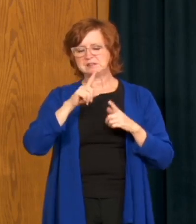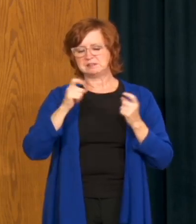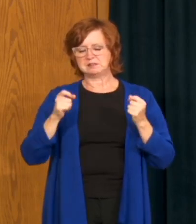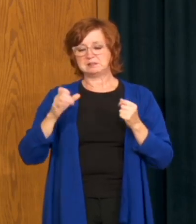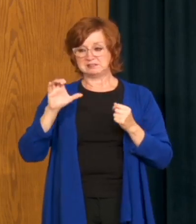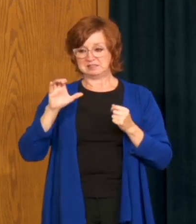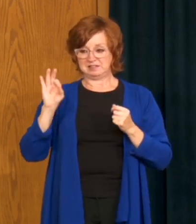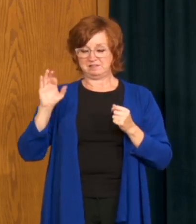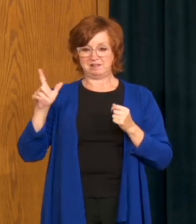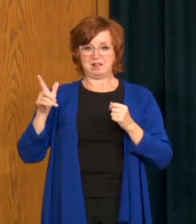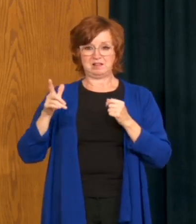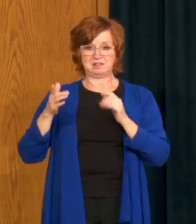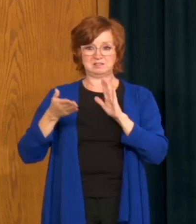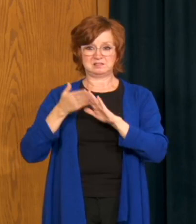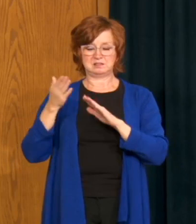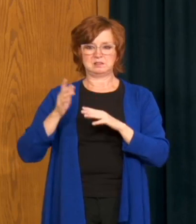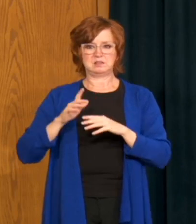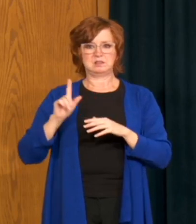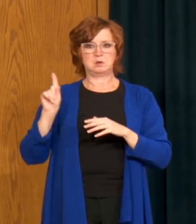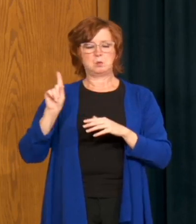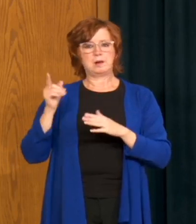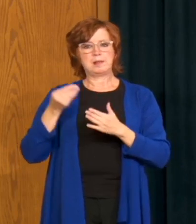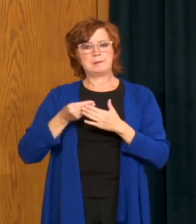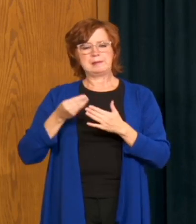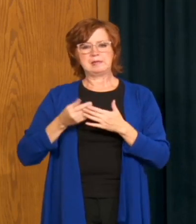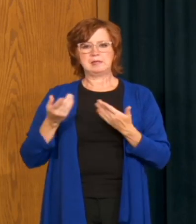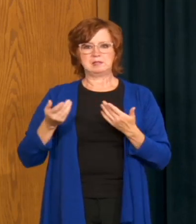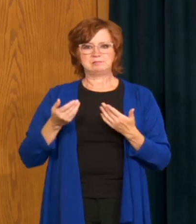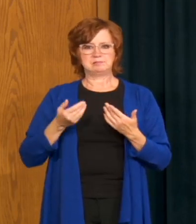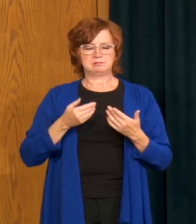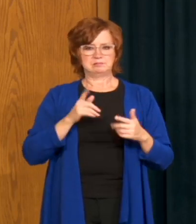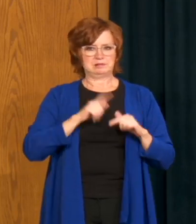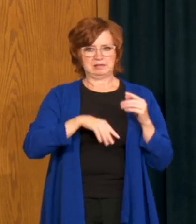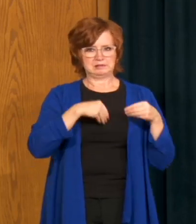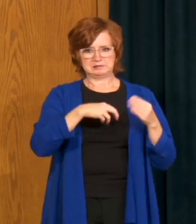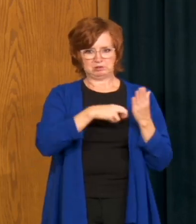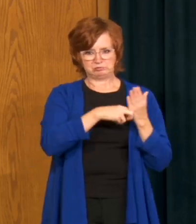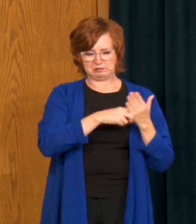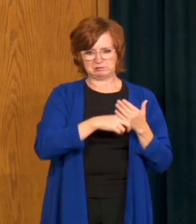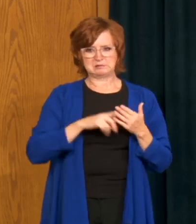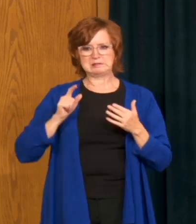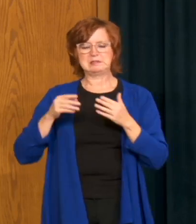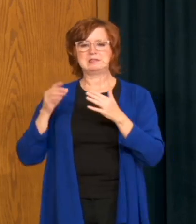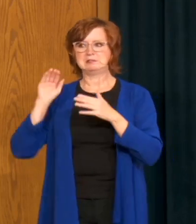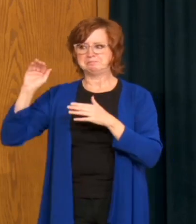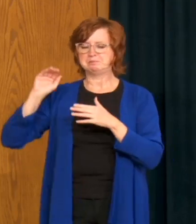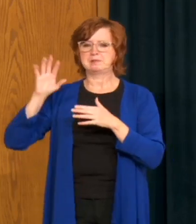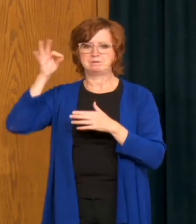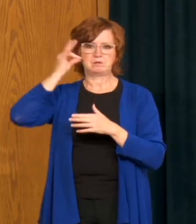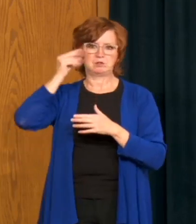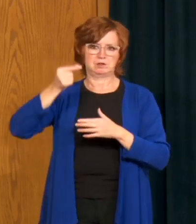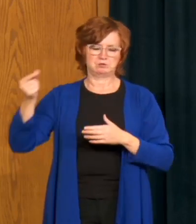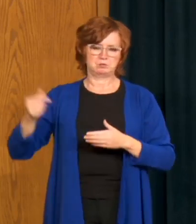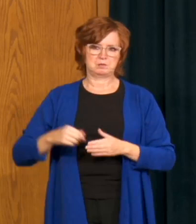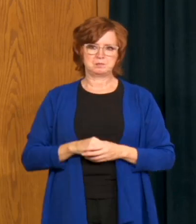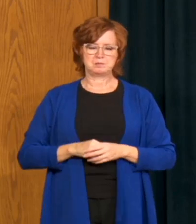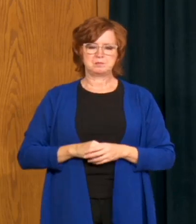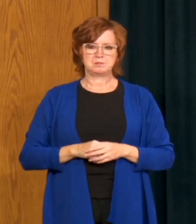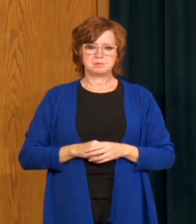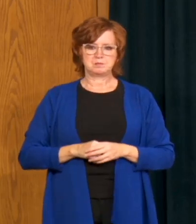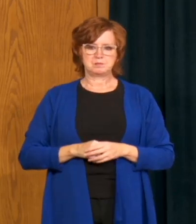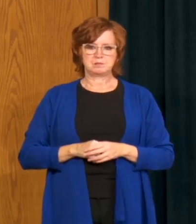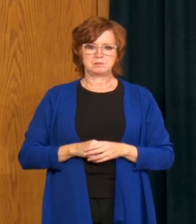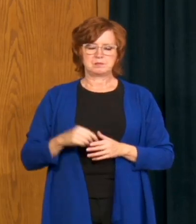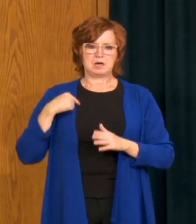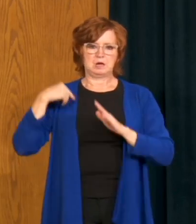season this year, they would need the support to the federal government. I know those conversations are occurring, and I would hope and would be supportive of the